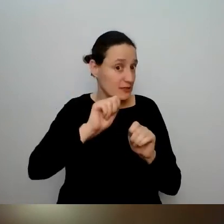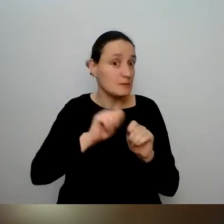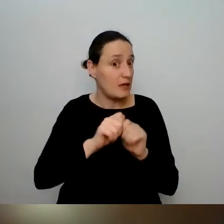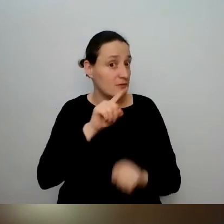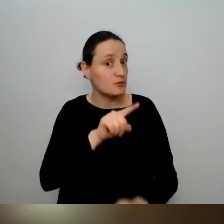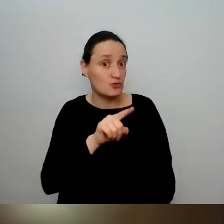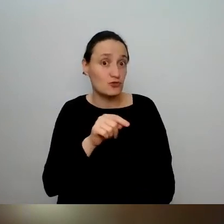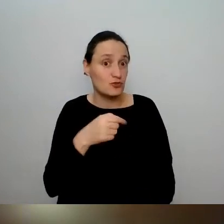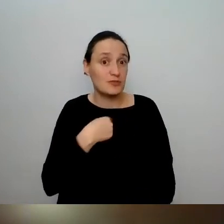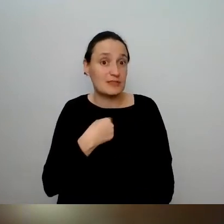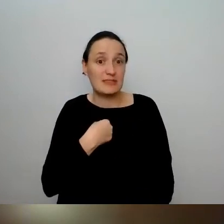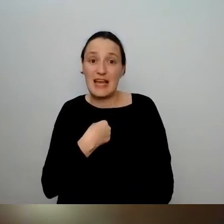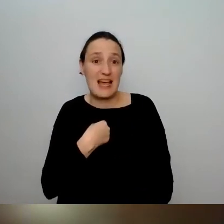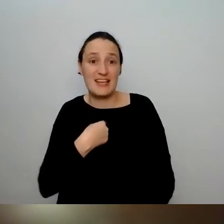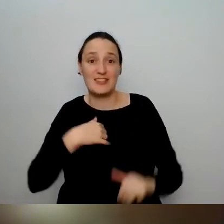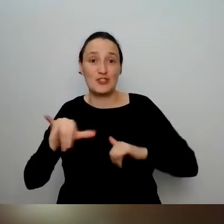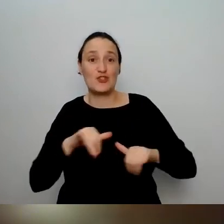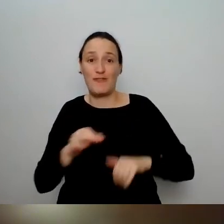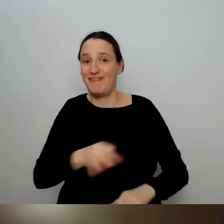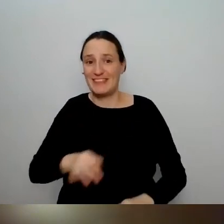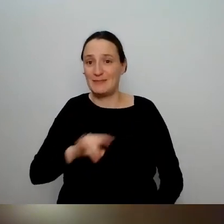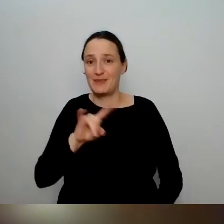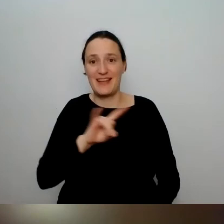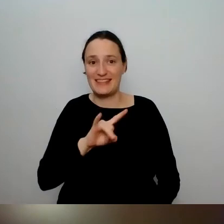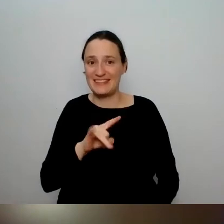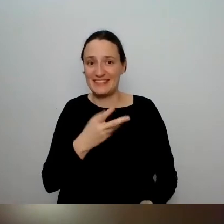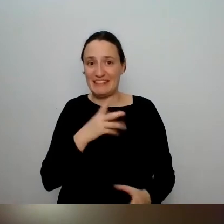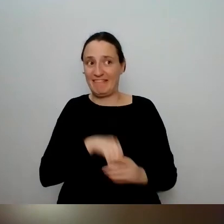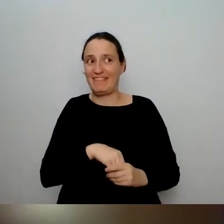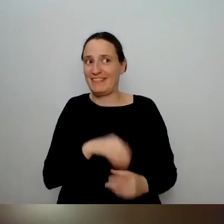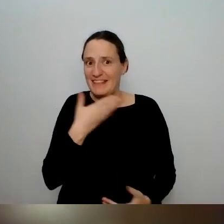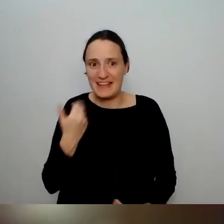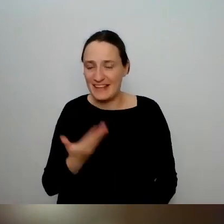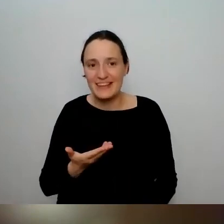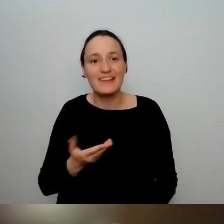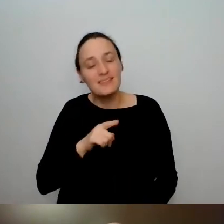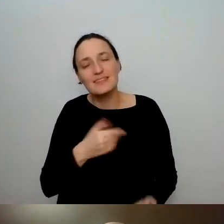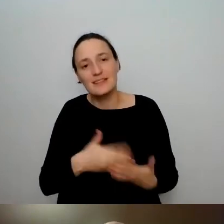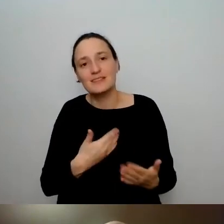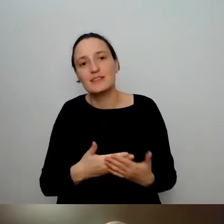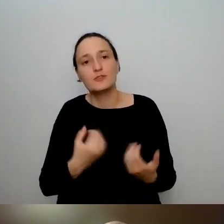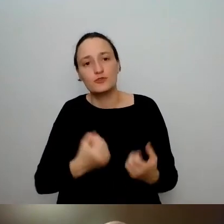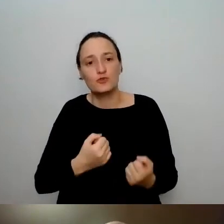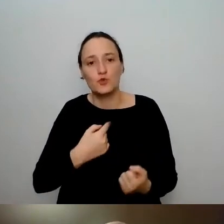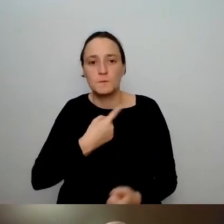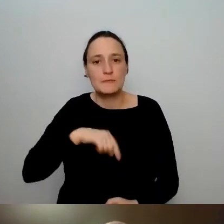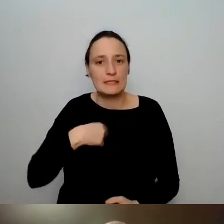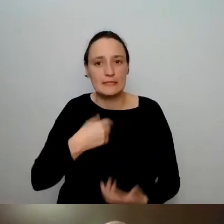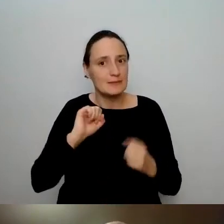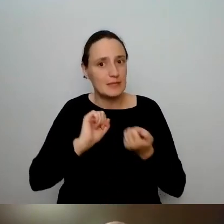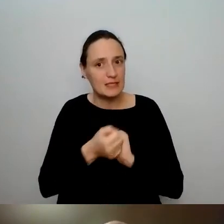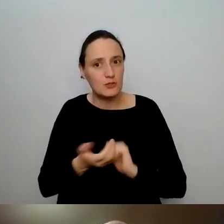then there is a similar question from him also, that this limit of 440 nanometers is just half of the blue peak